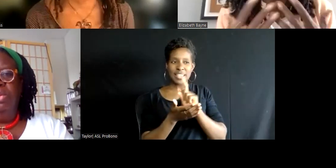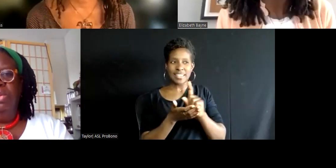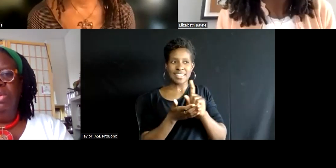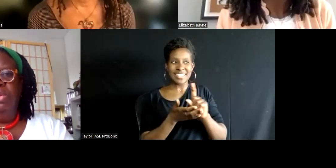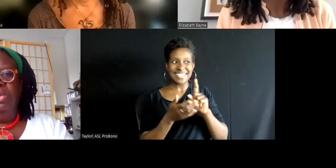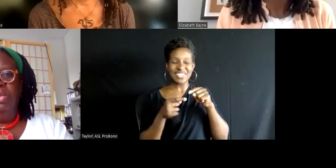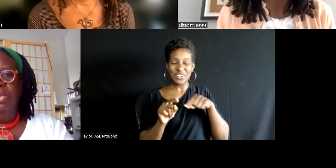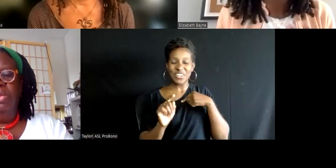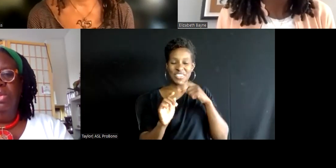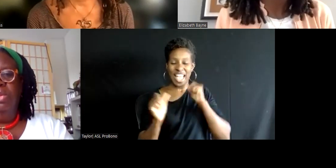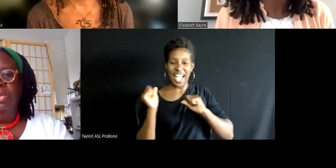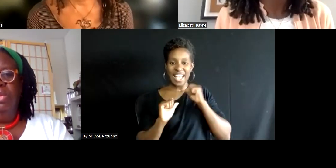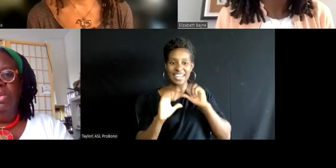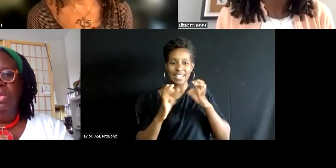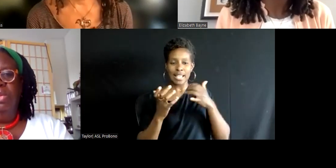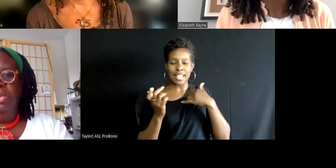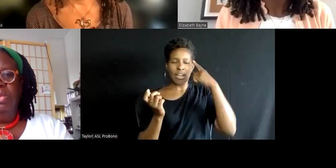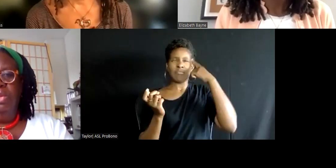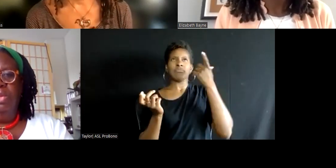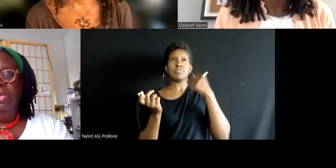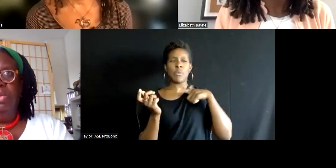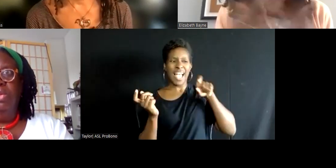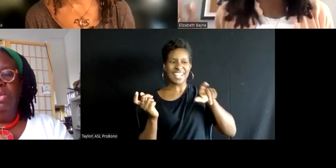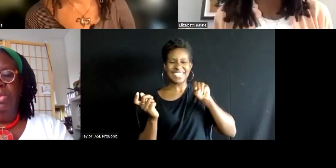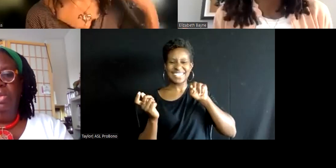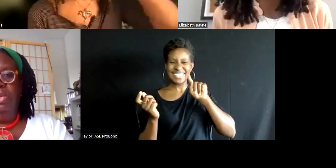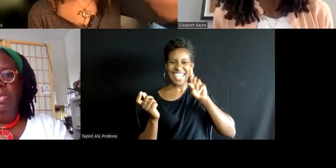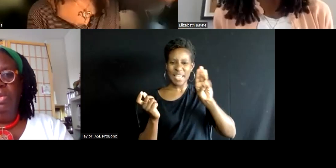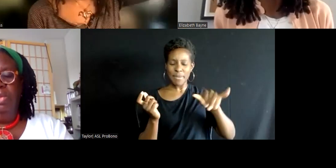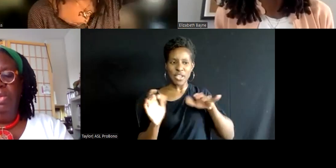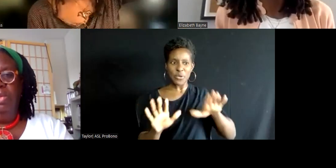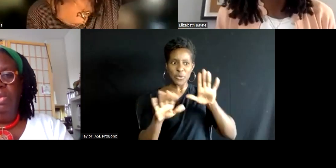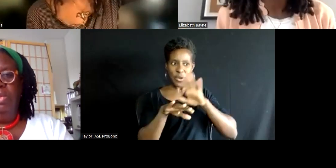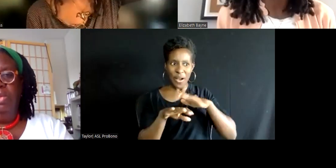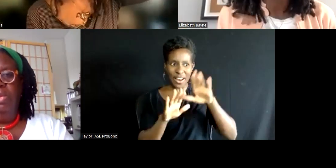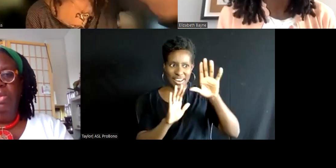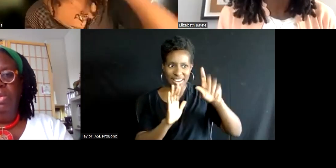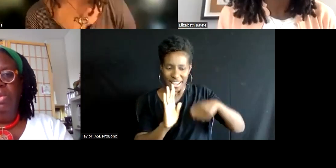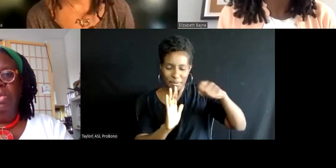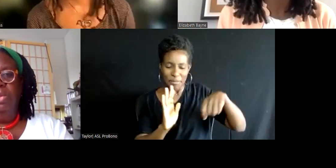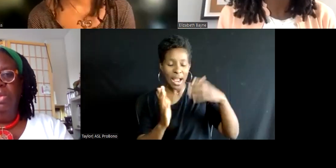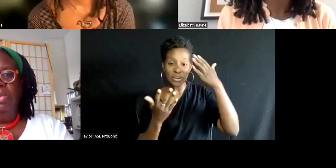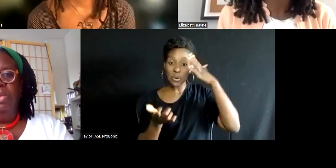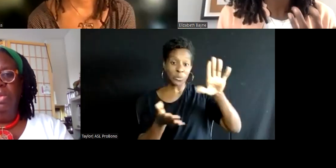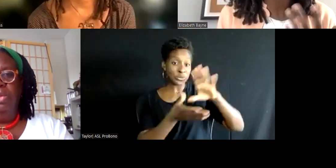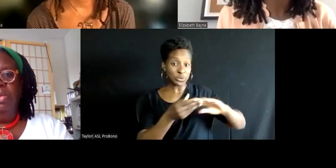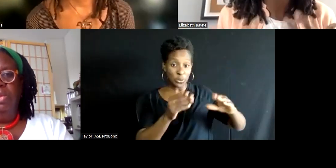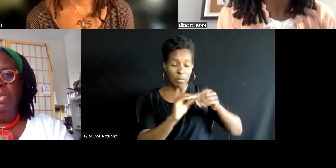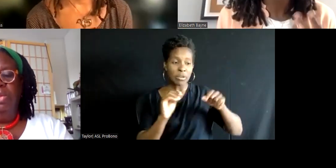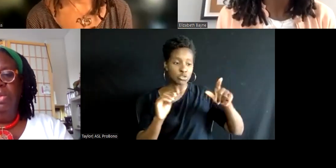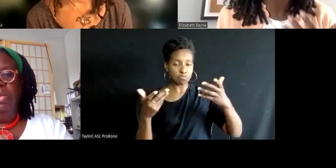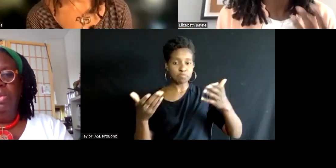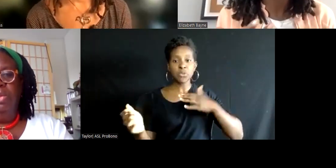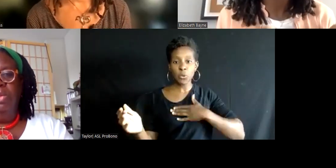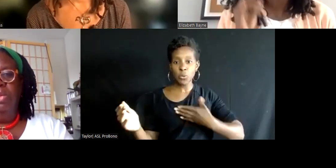great on camera. She's very energetic. And I had no idea what her story was going to be, but she was willing to open